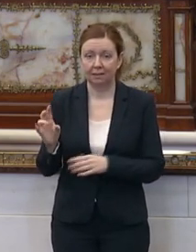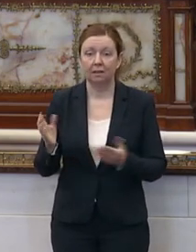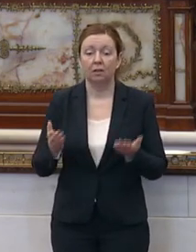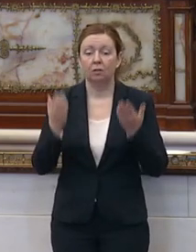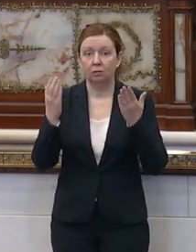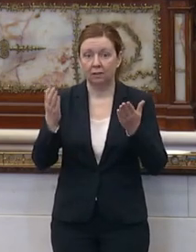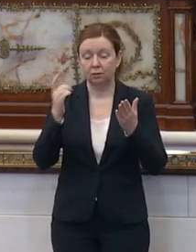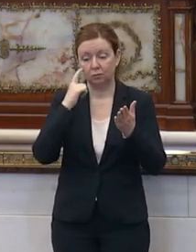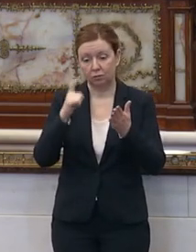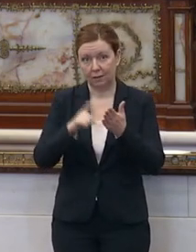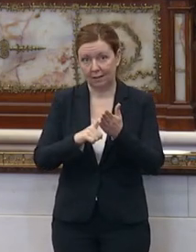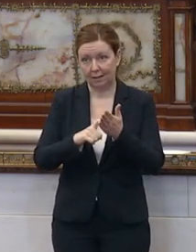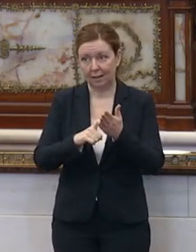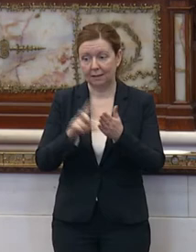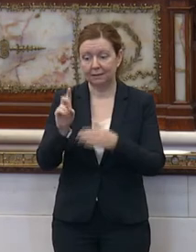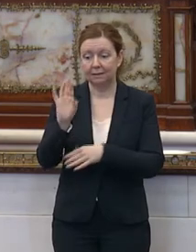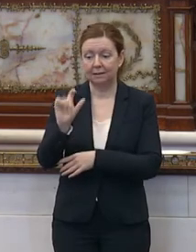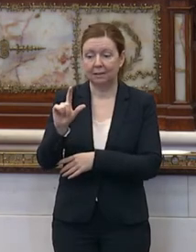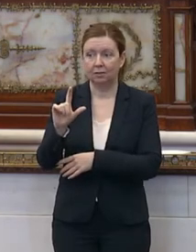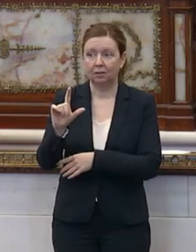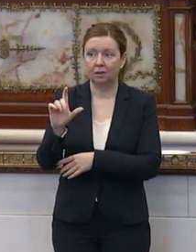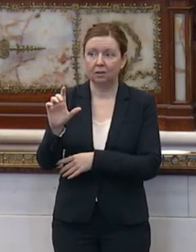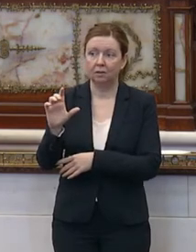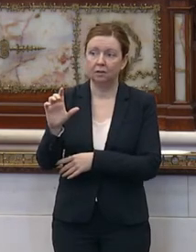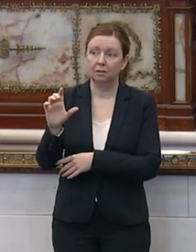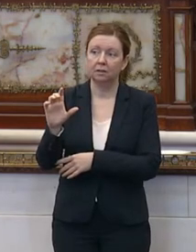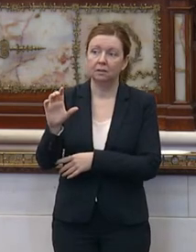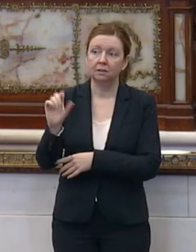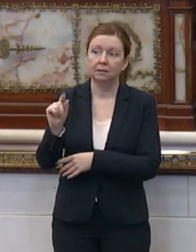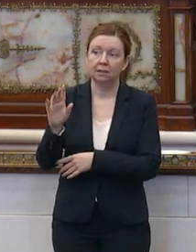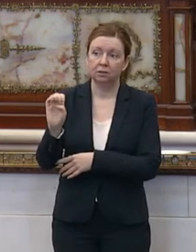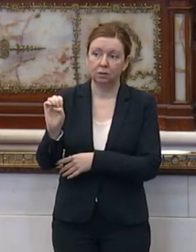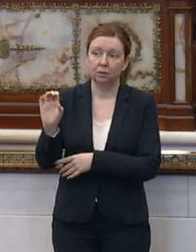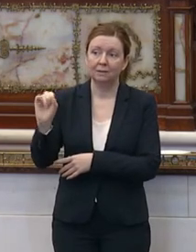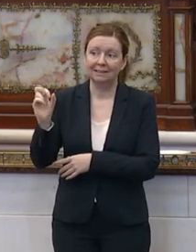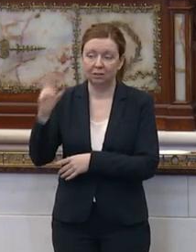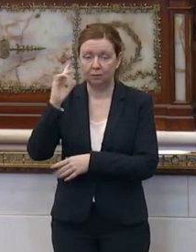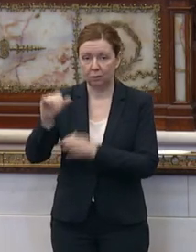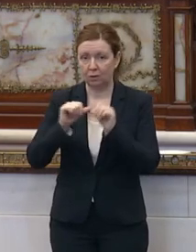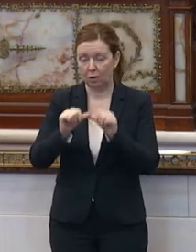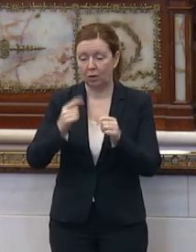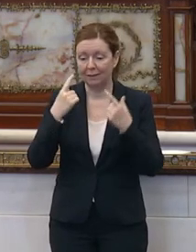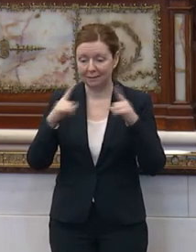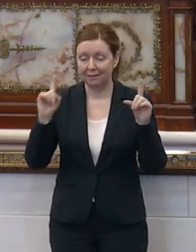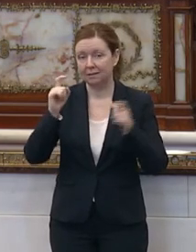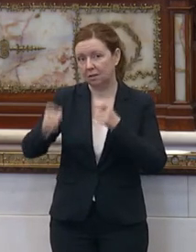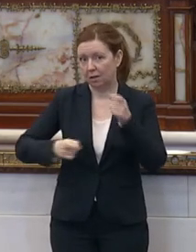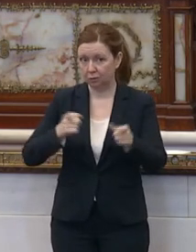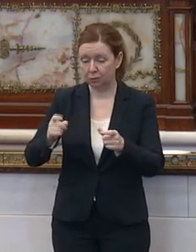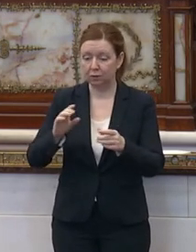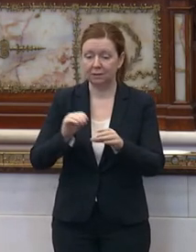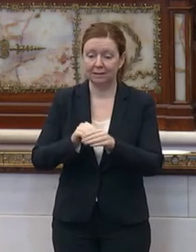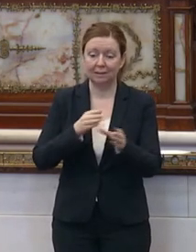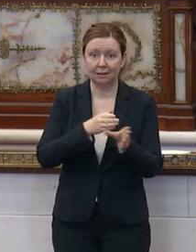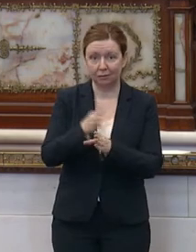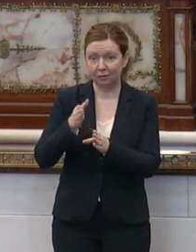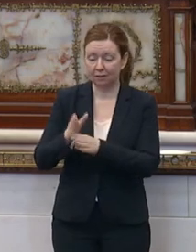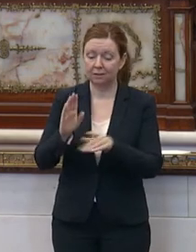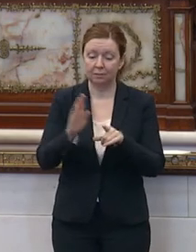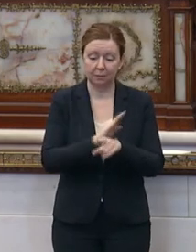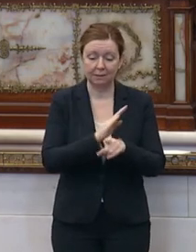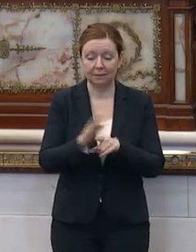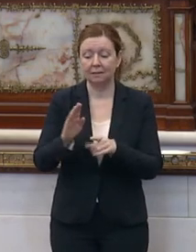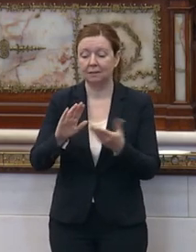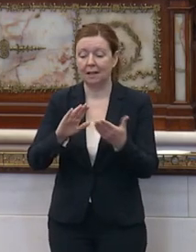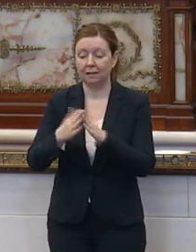220207, entitled a resolution recognizing Darrell K. Choate Sr. for his ongoing success and contributions in the fields of business